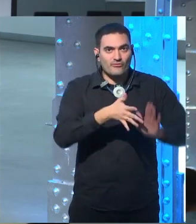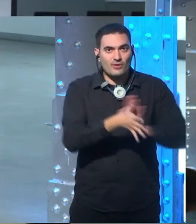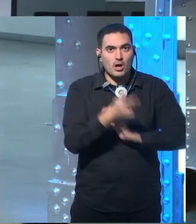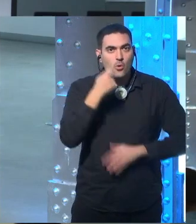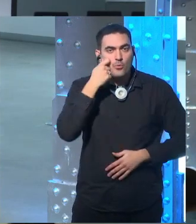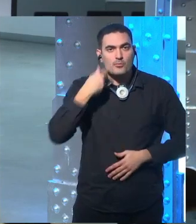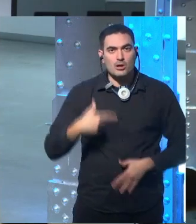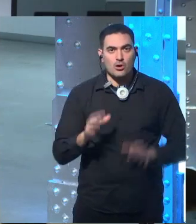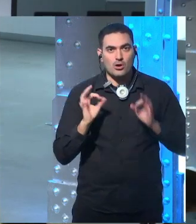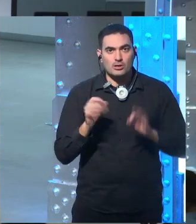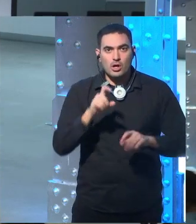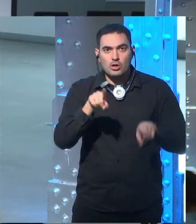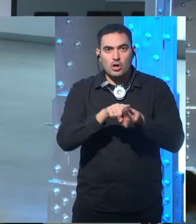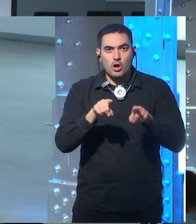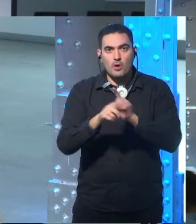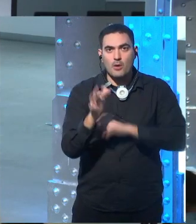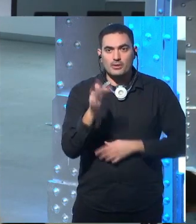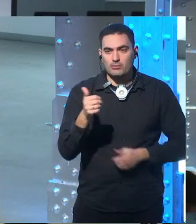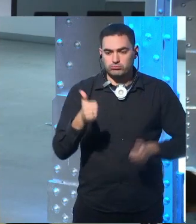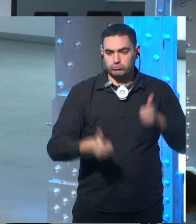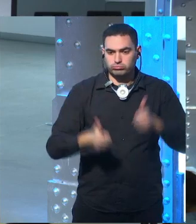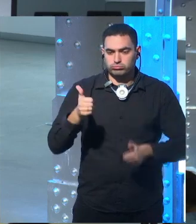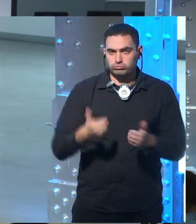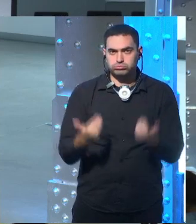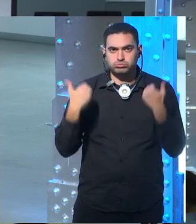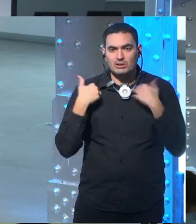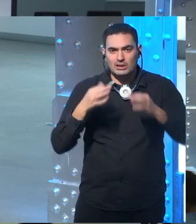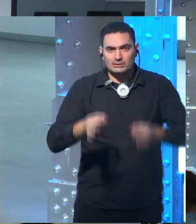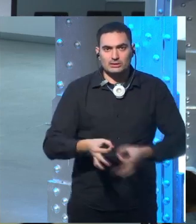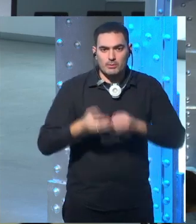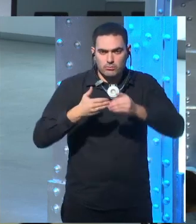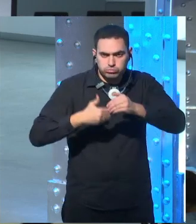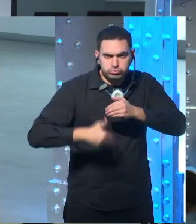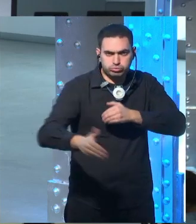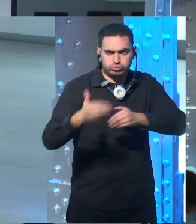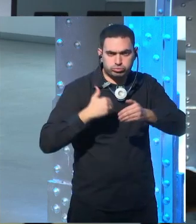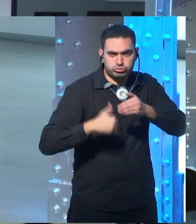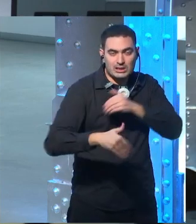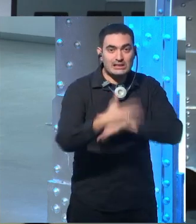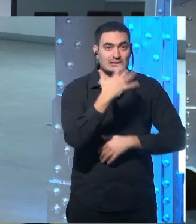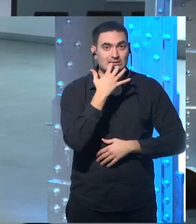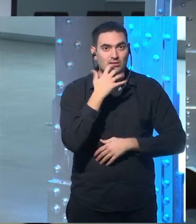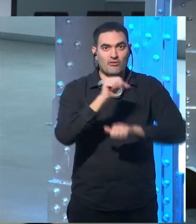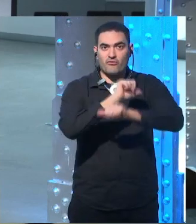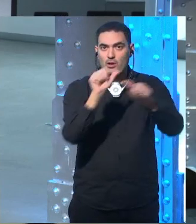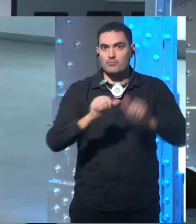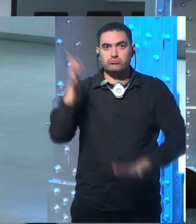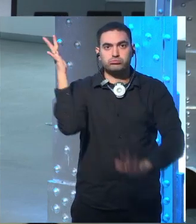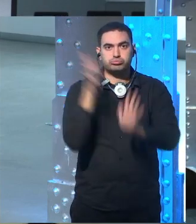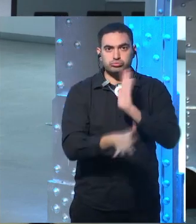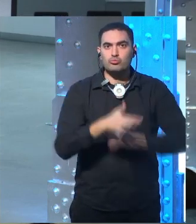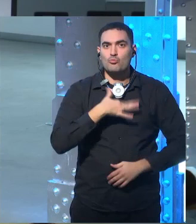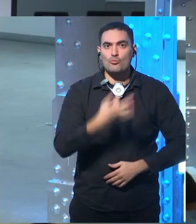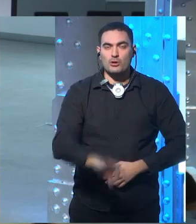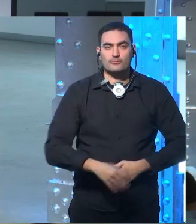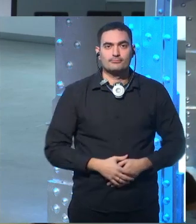we will still hold for quite some time, if not indefinitely. The last